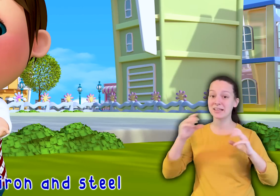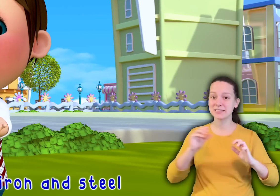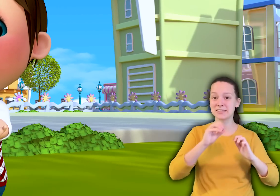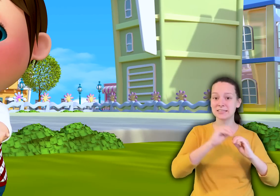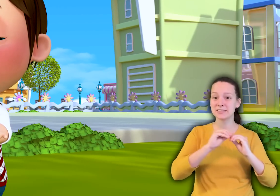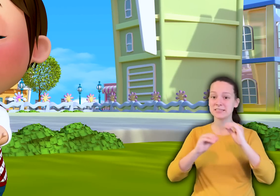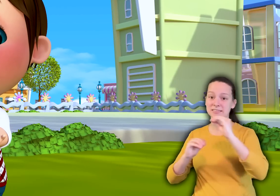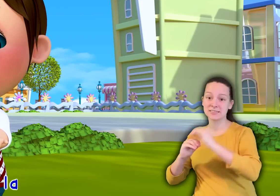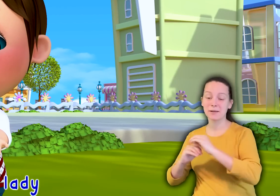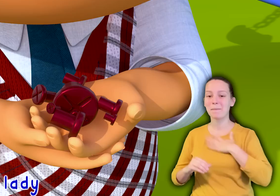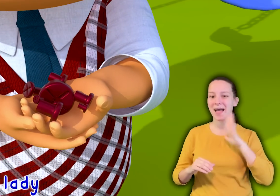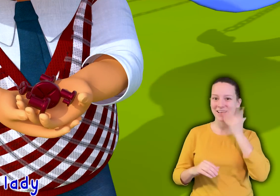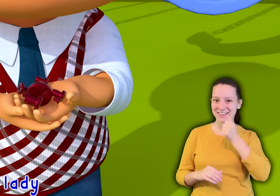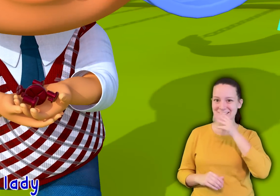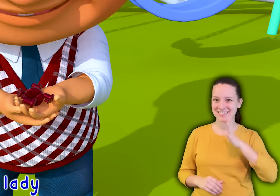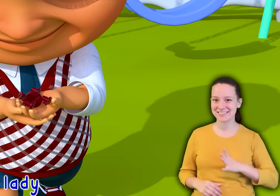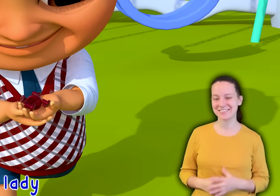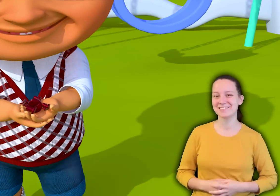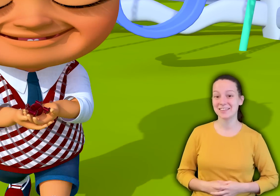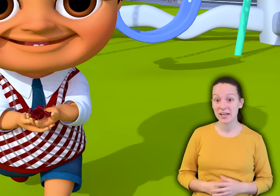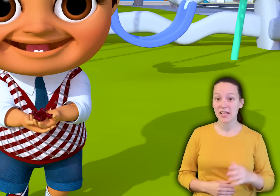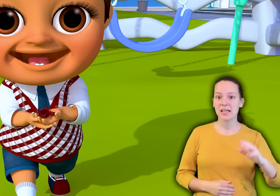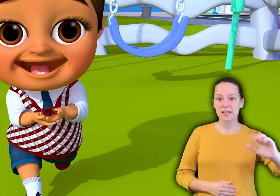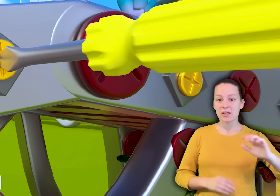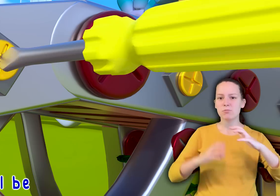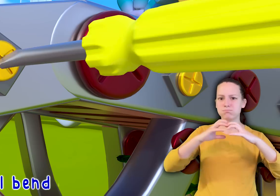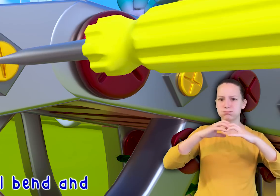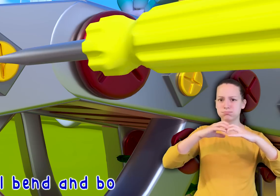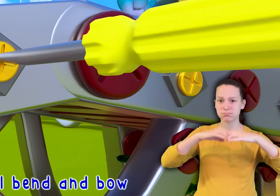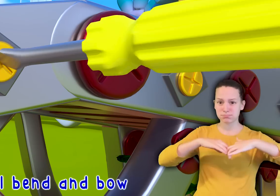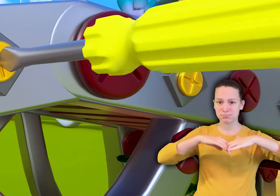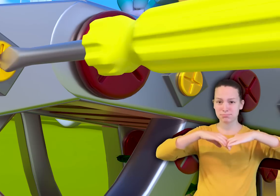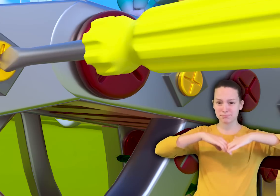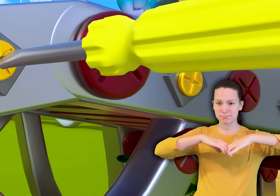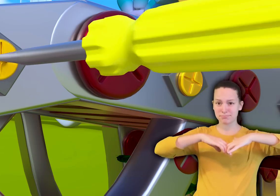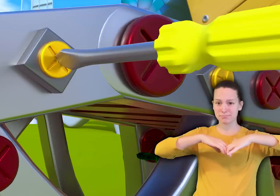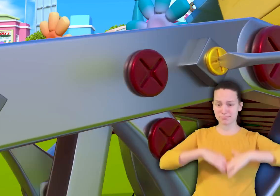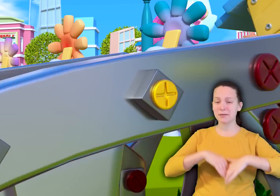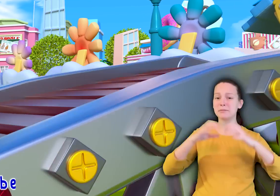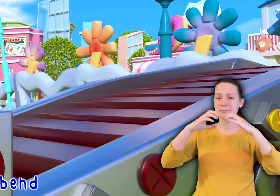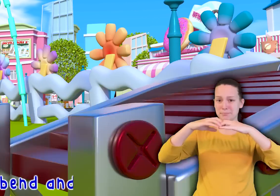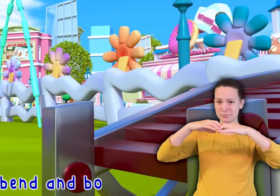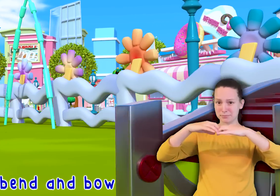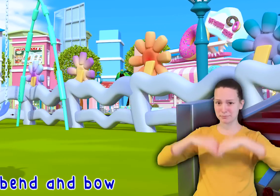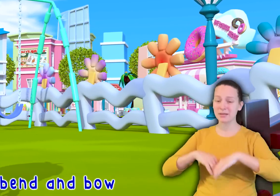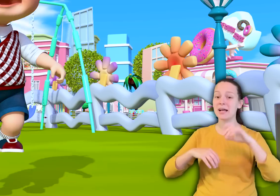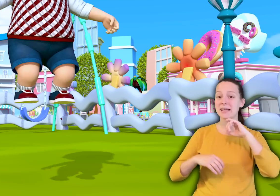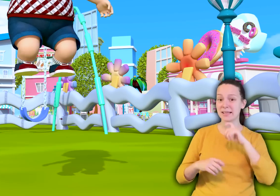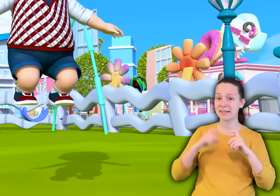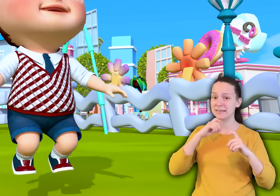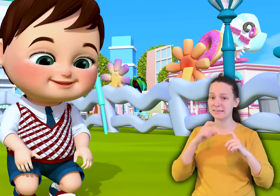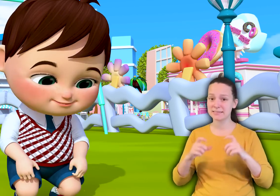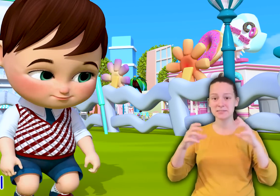Iron and Steel My Fair Lady Iron and Steel will bend and bow Bend and bow Bend and